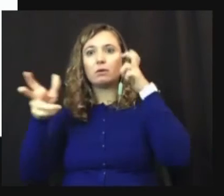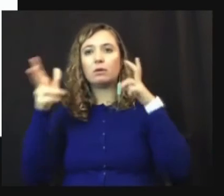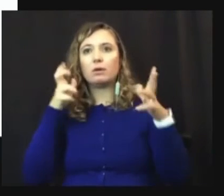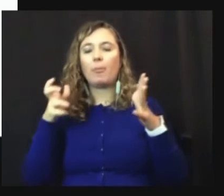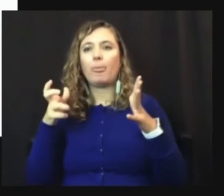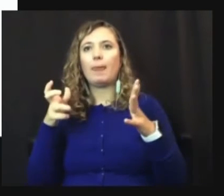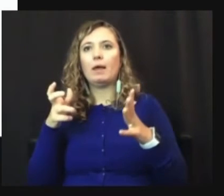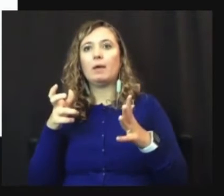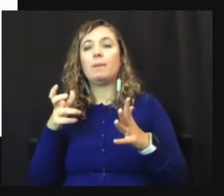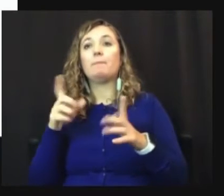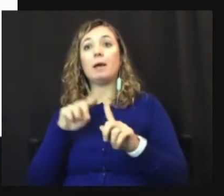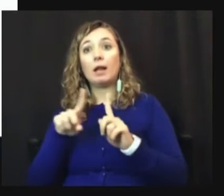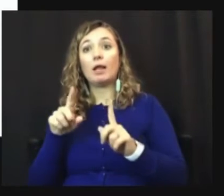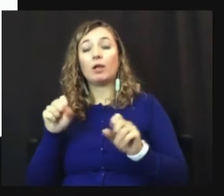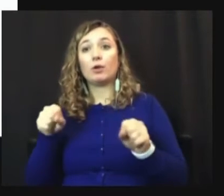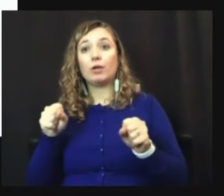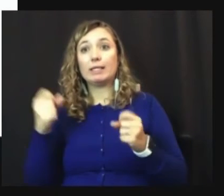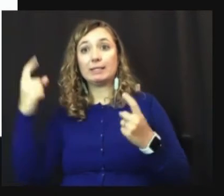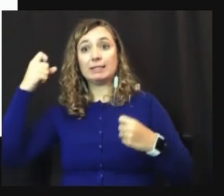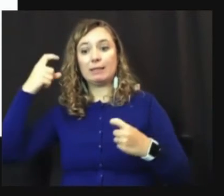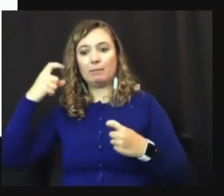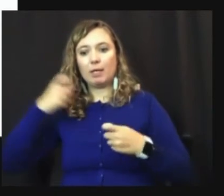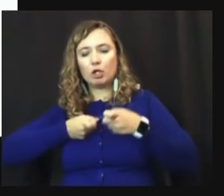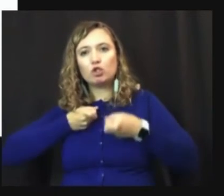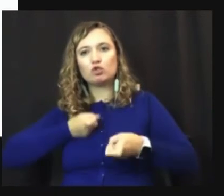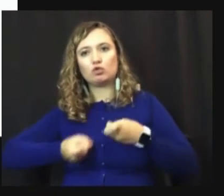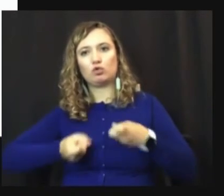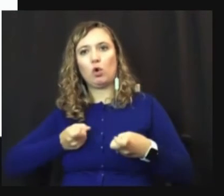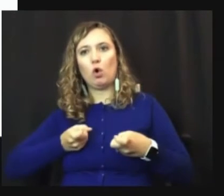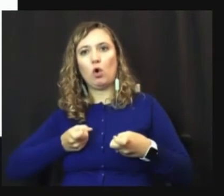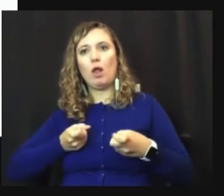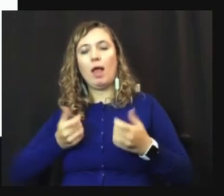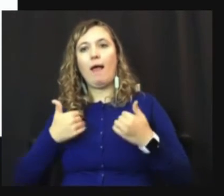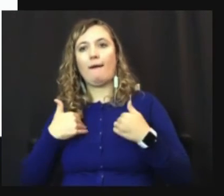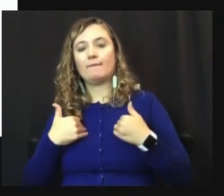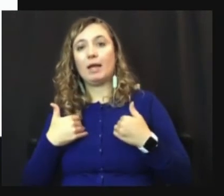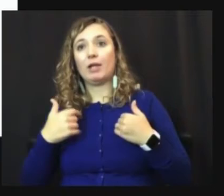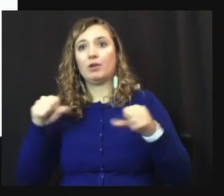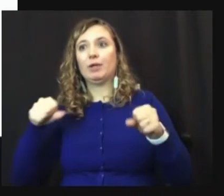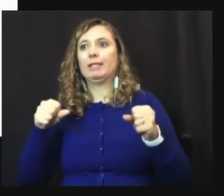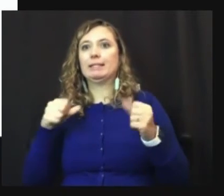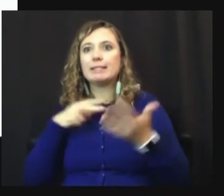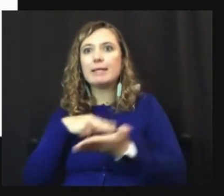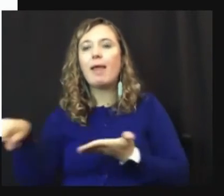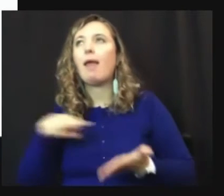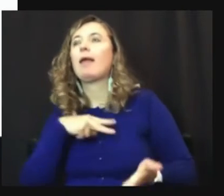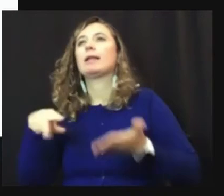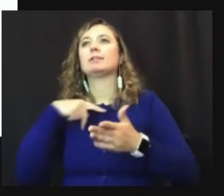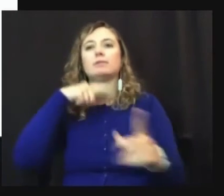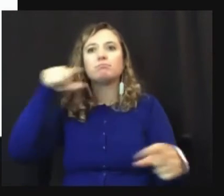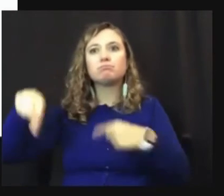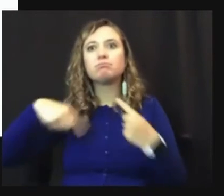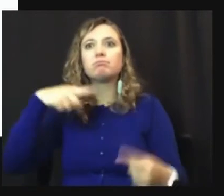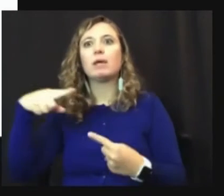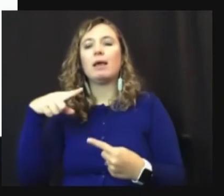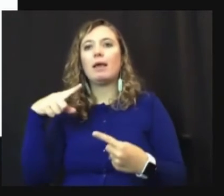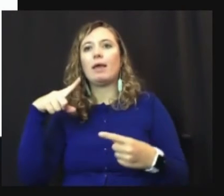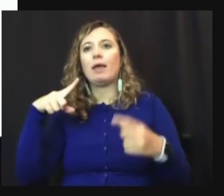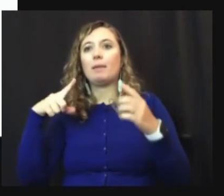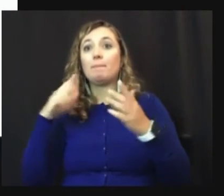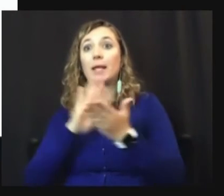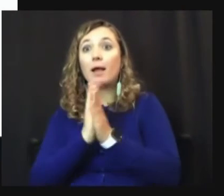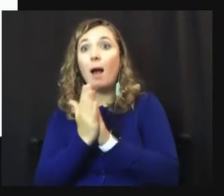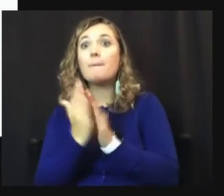could stimulate myself through stemming. I could dance wildly, and I could twirl, and I could become balanced in my body. And that